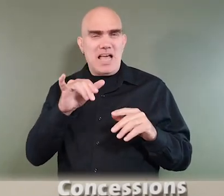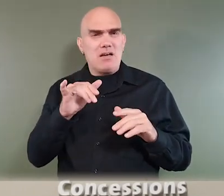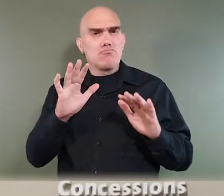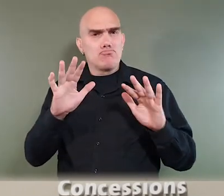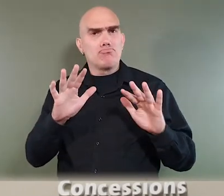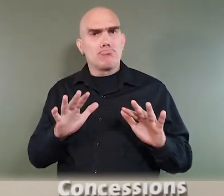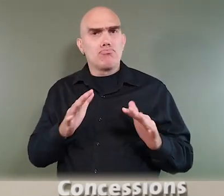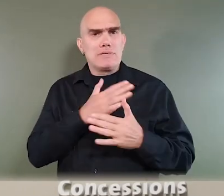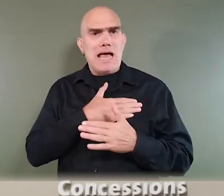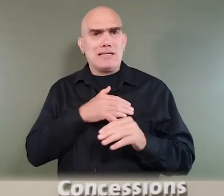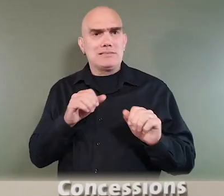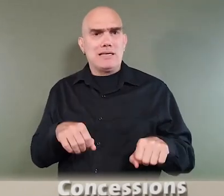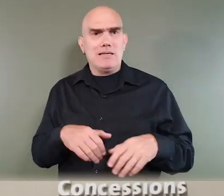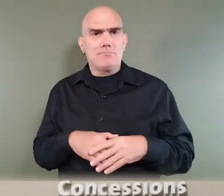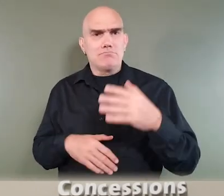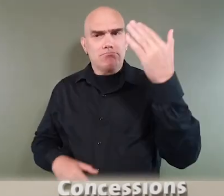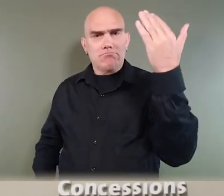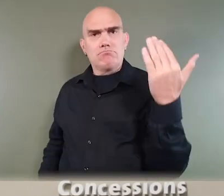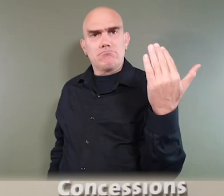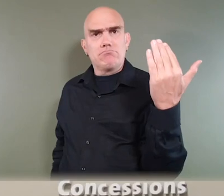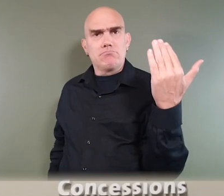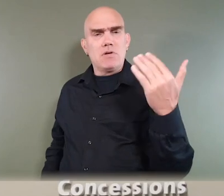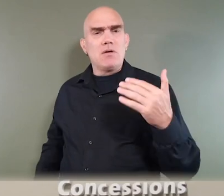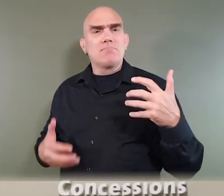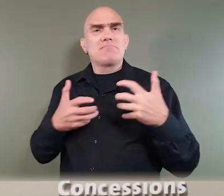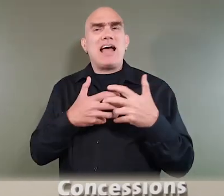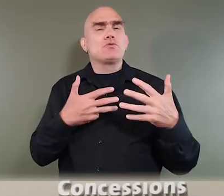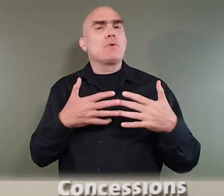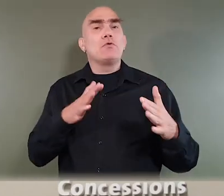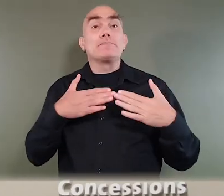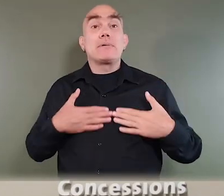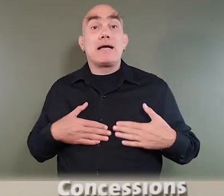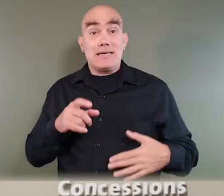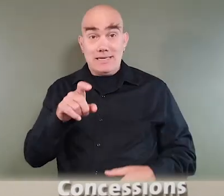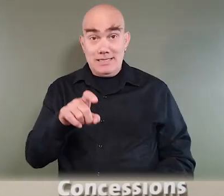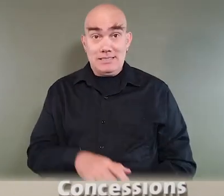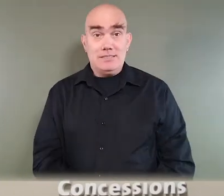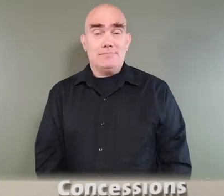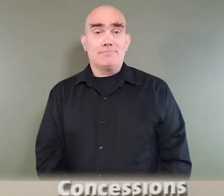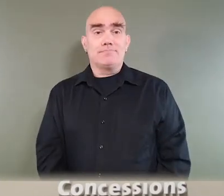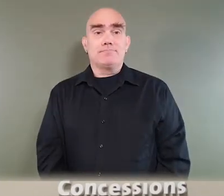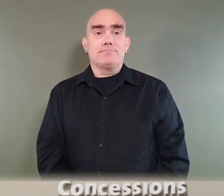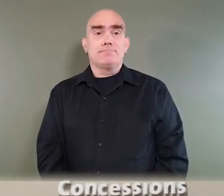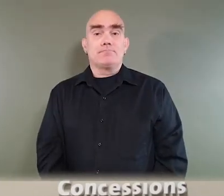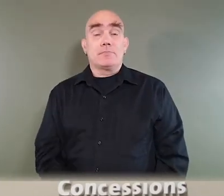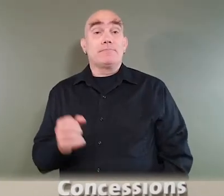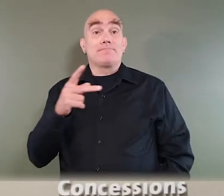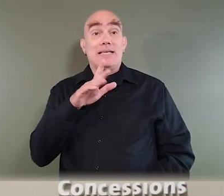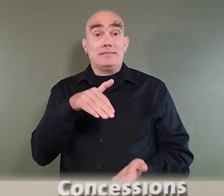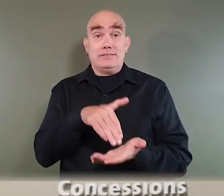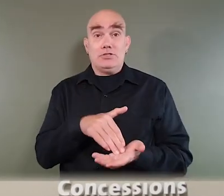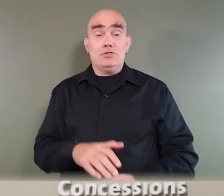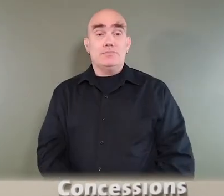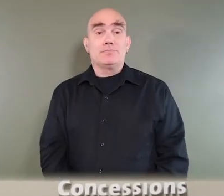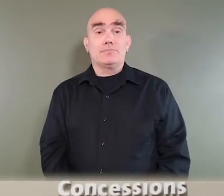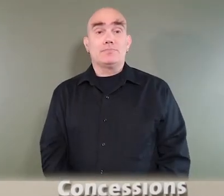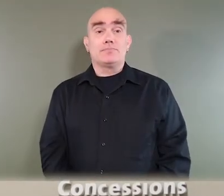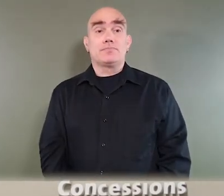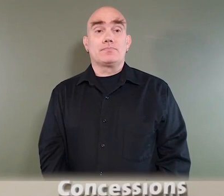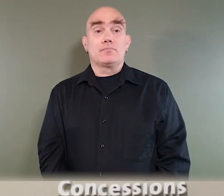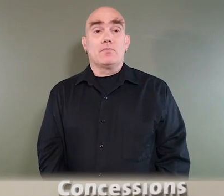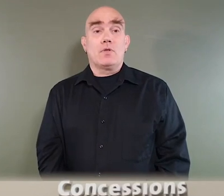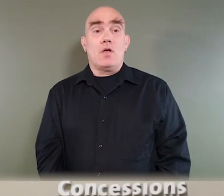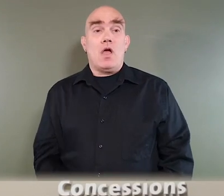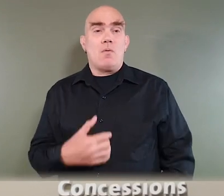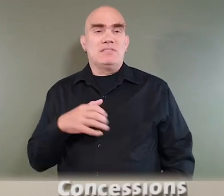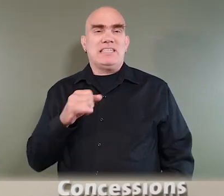You match what your body needs. Come back to the center. Right? I'm going to take that Nike logo